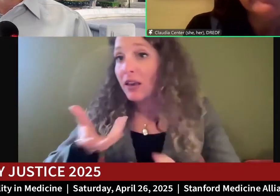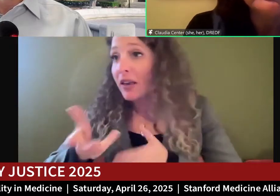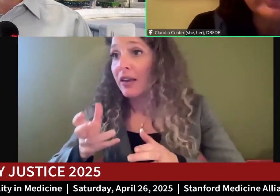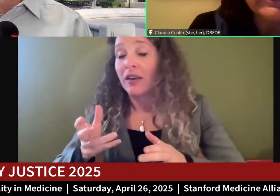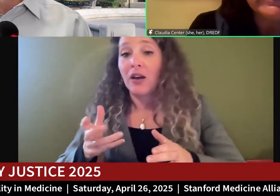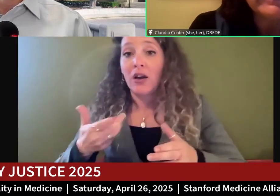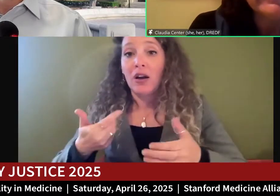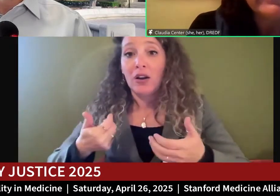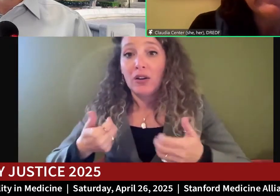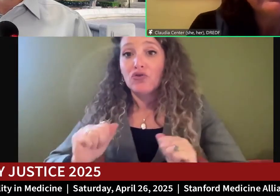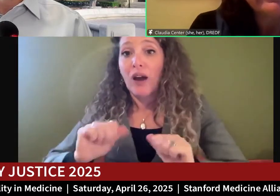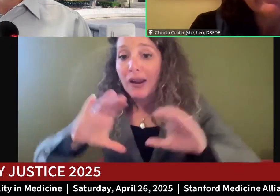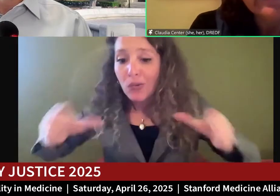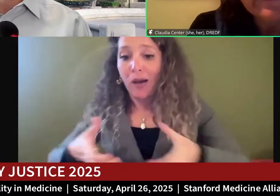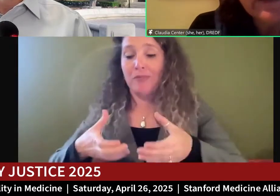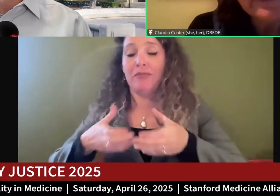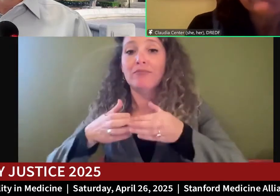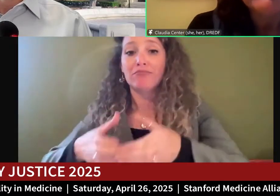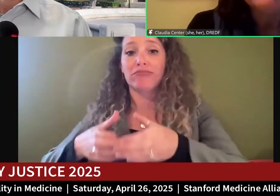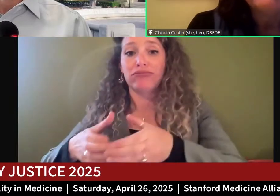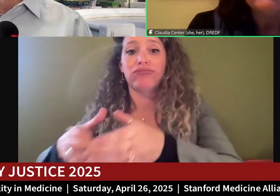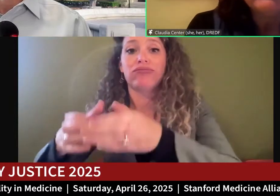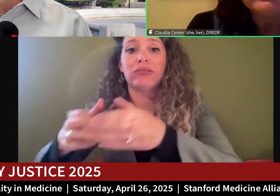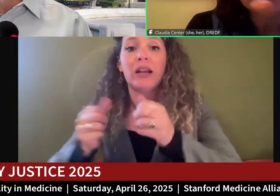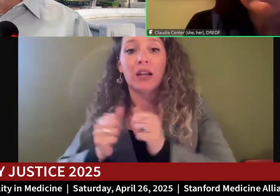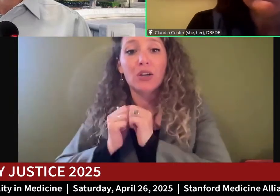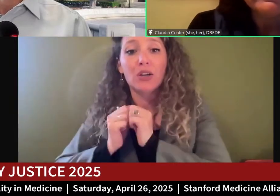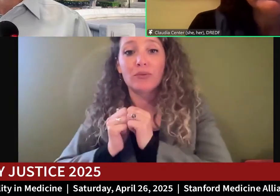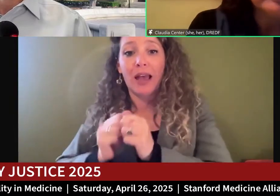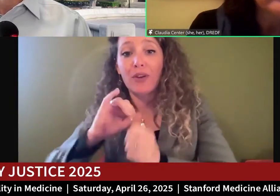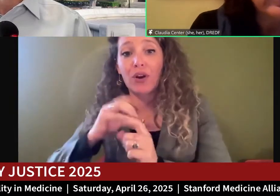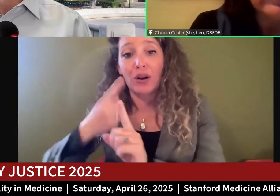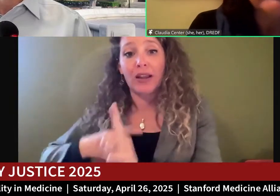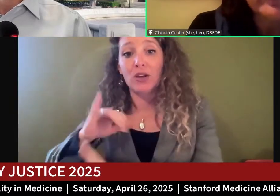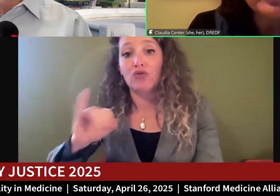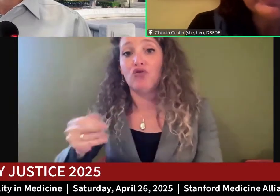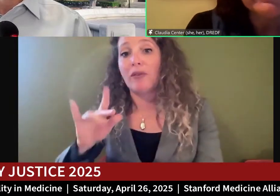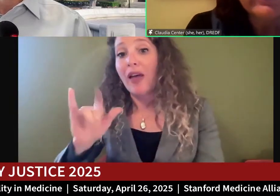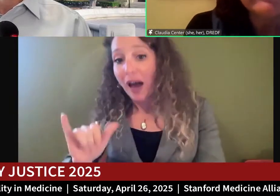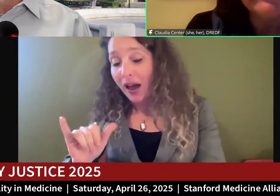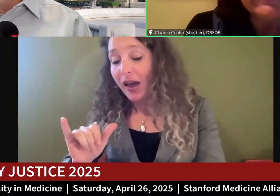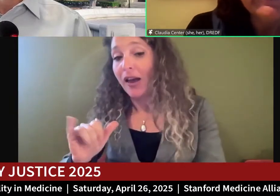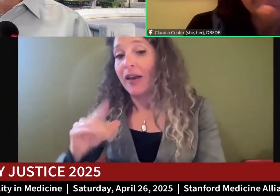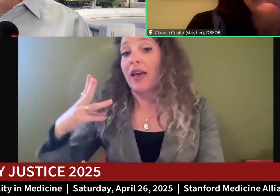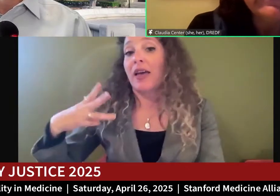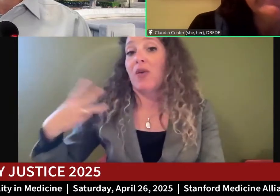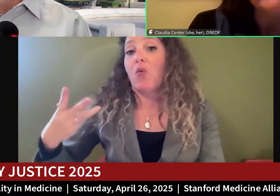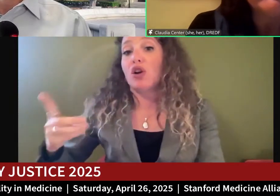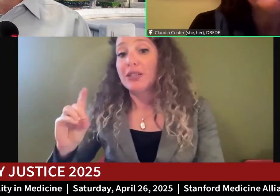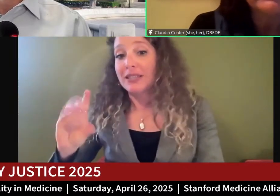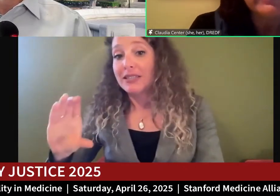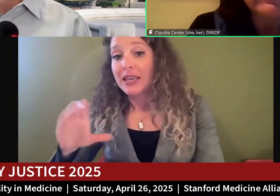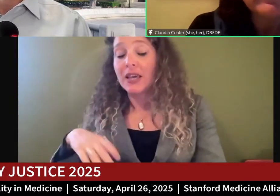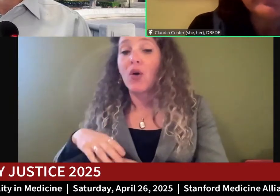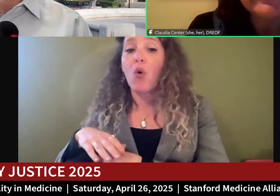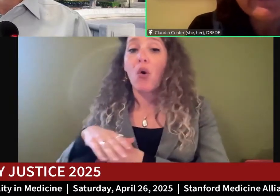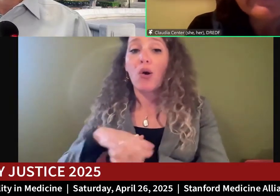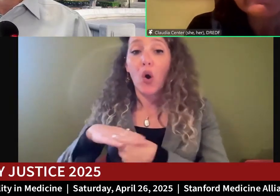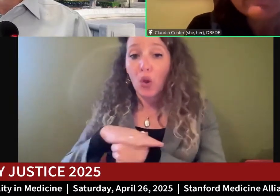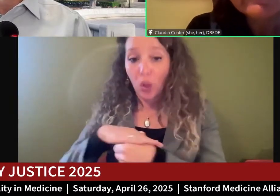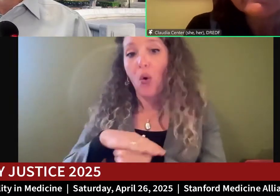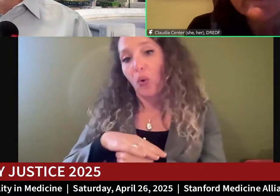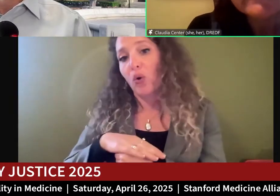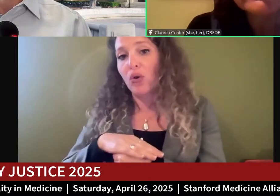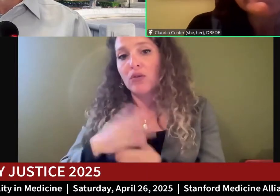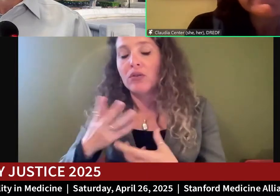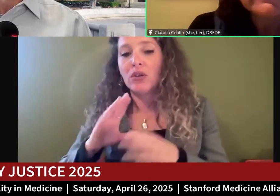come together in July, either in DC or in a local version of the DC